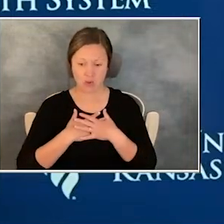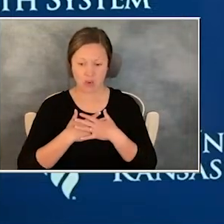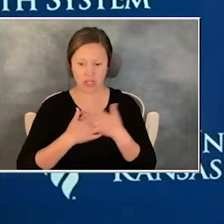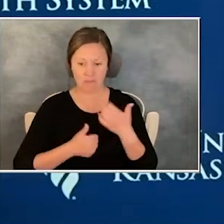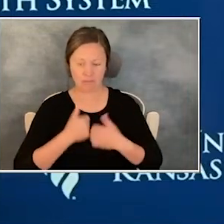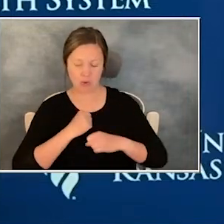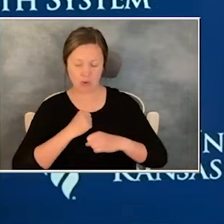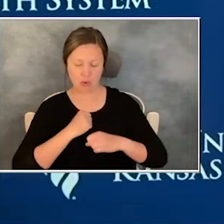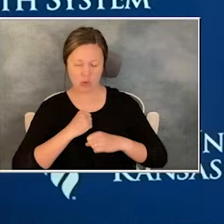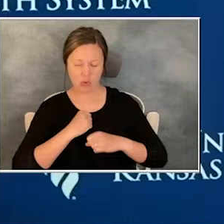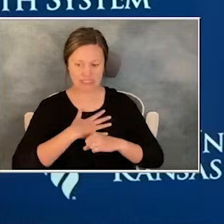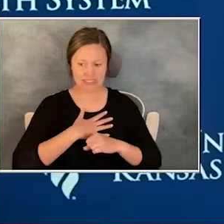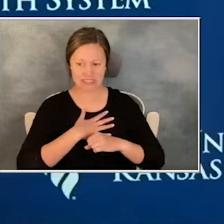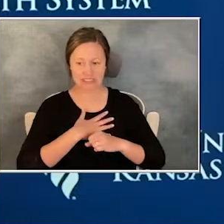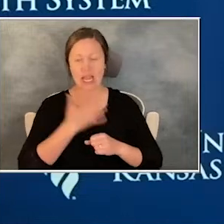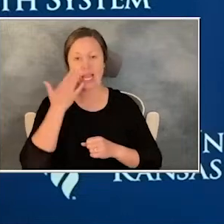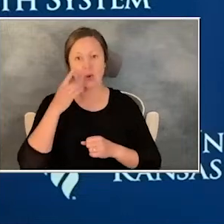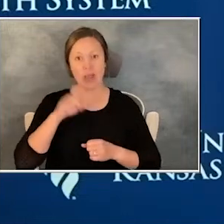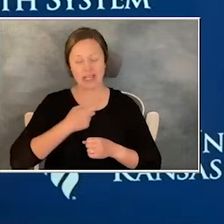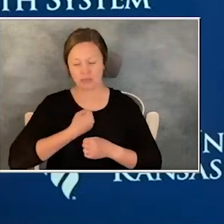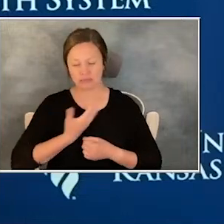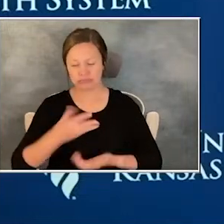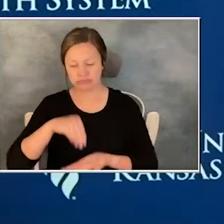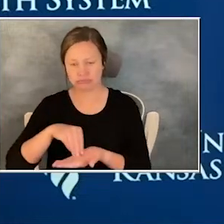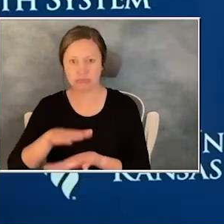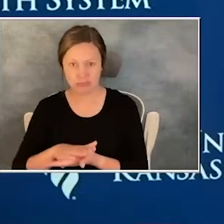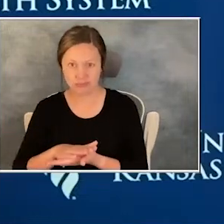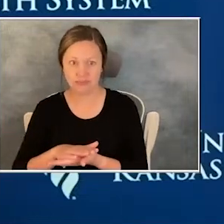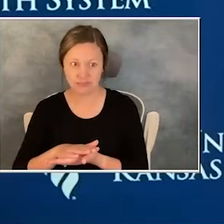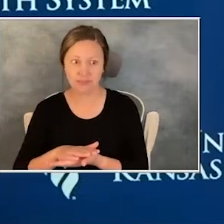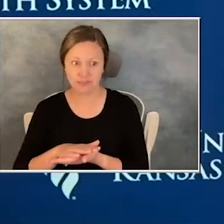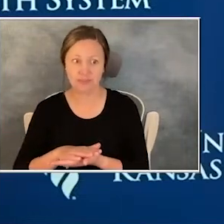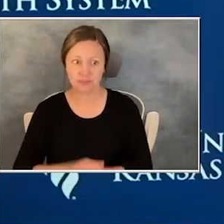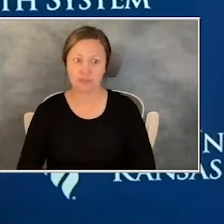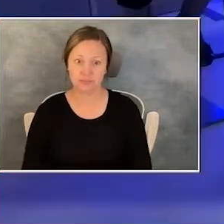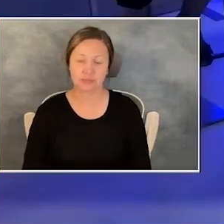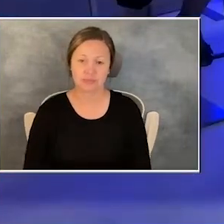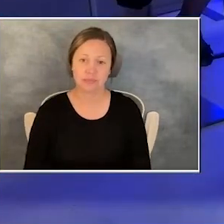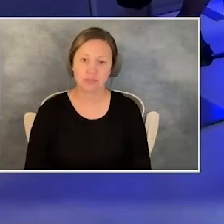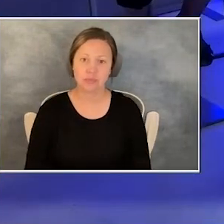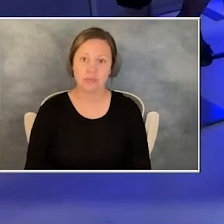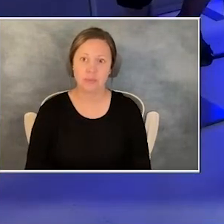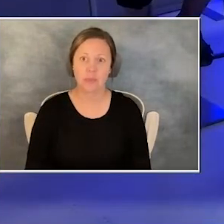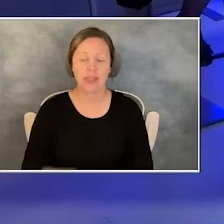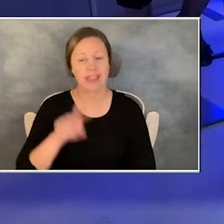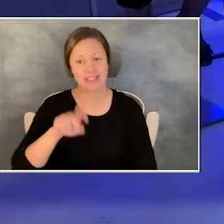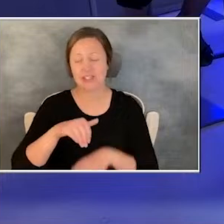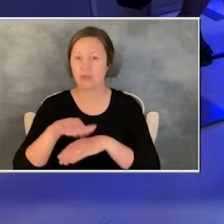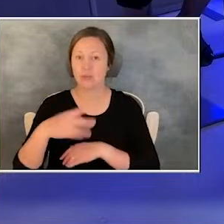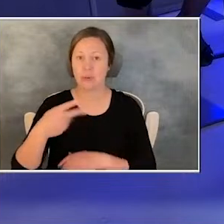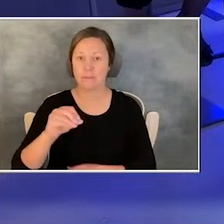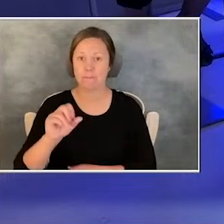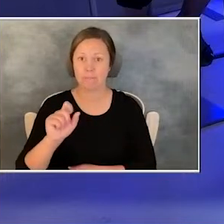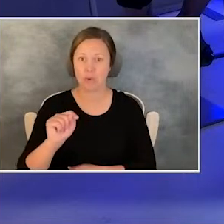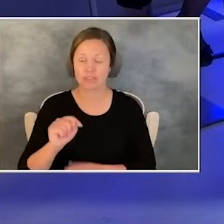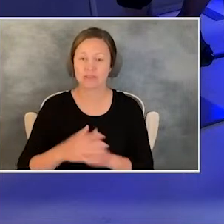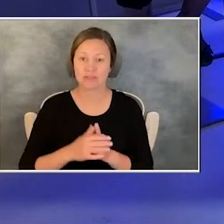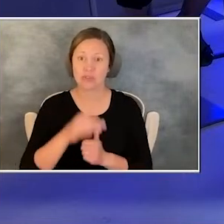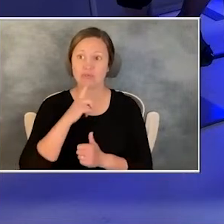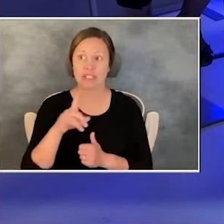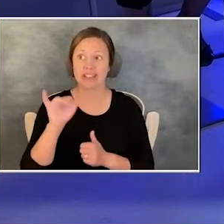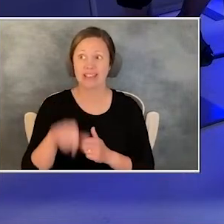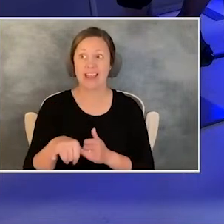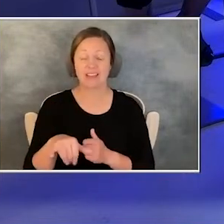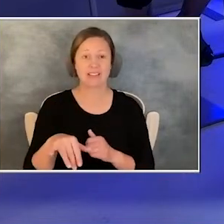moment, I know I need to put down and just hit post. Just send it. Yeah, just send it out. And that's a big question,